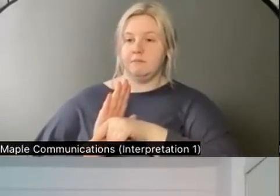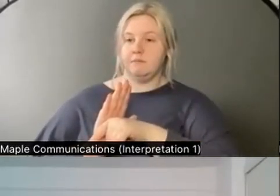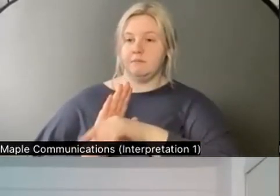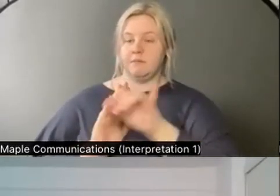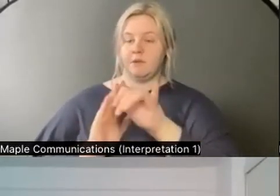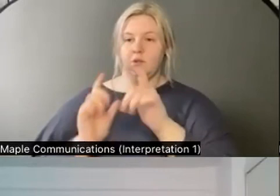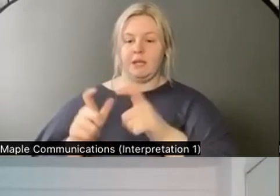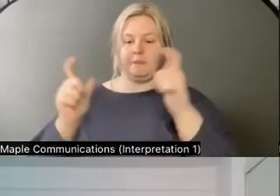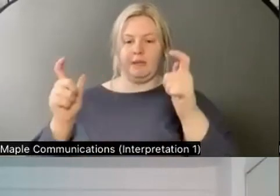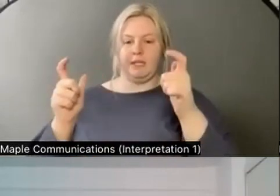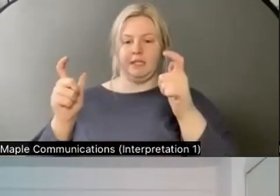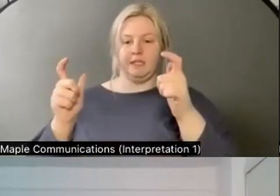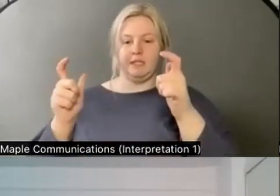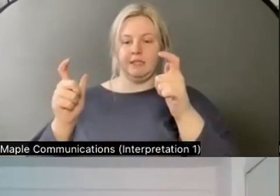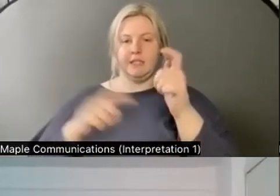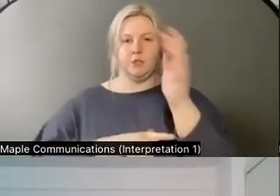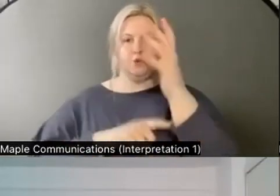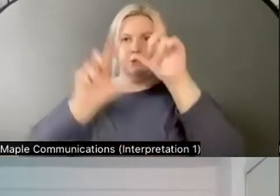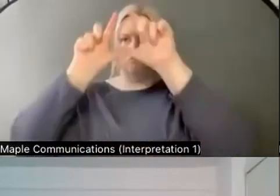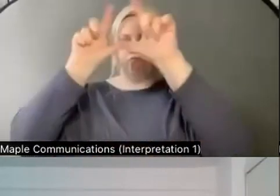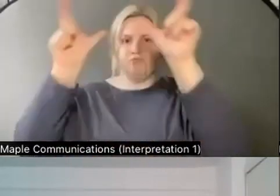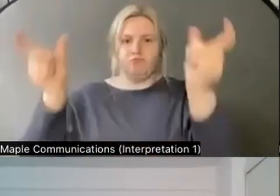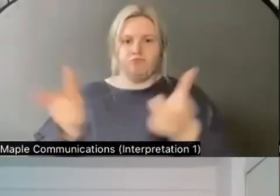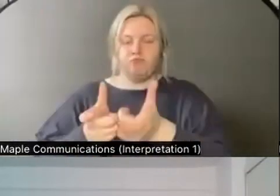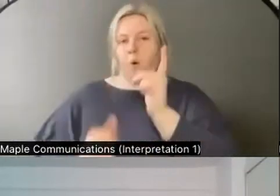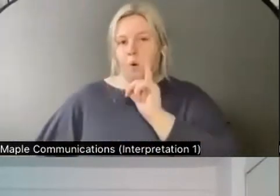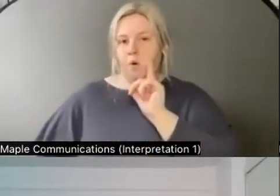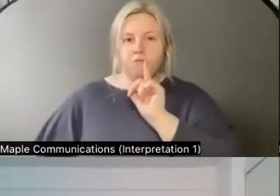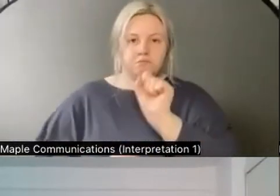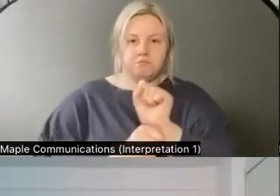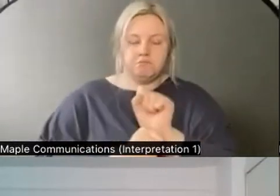what's the word, wreath, a fake wreath is behind me on the wall.